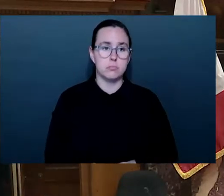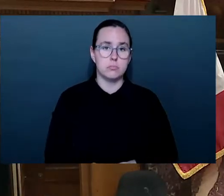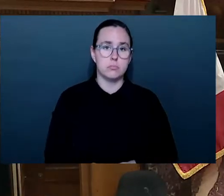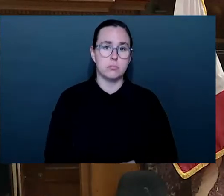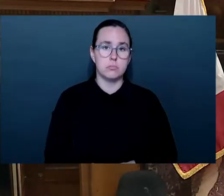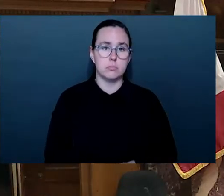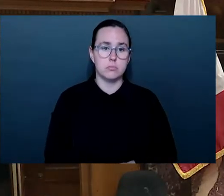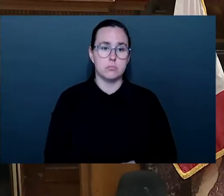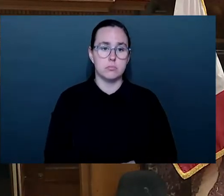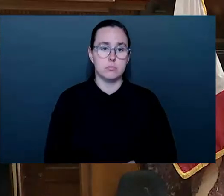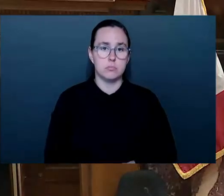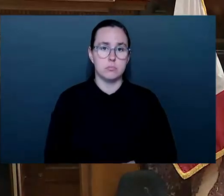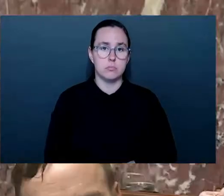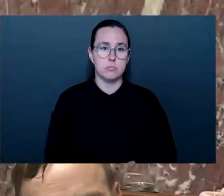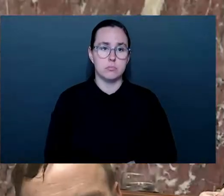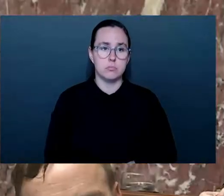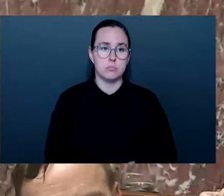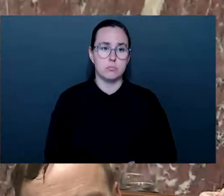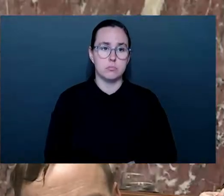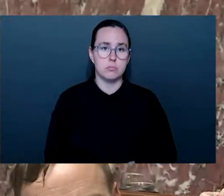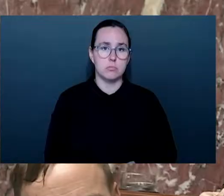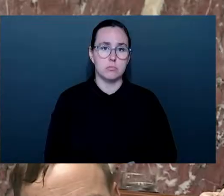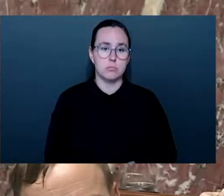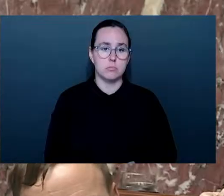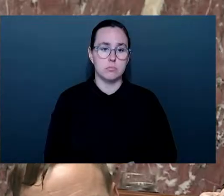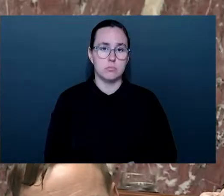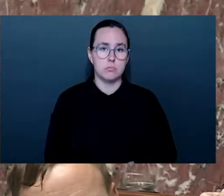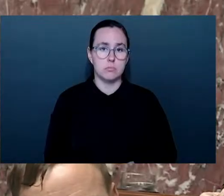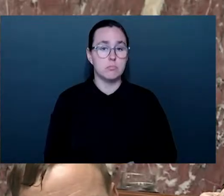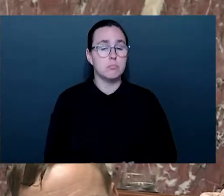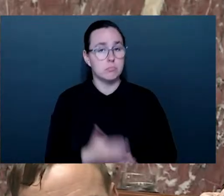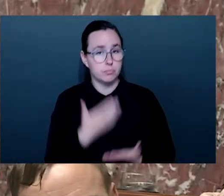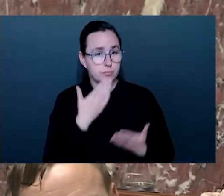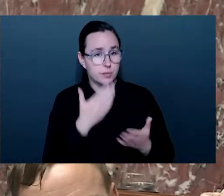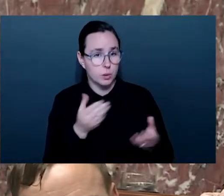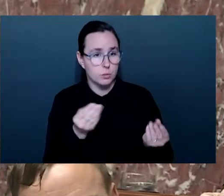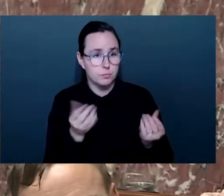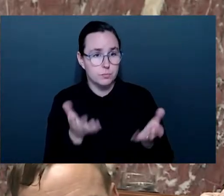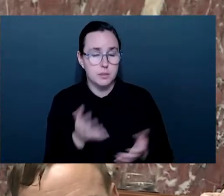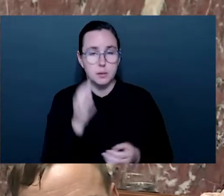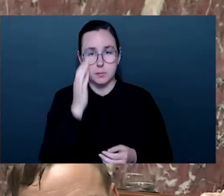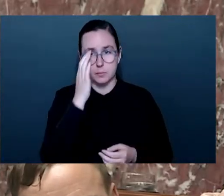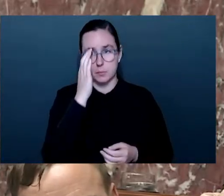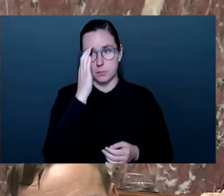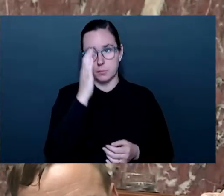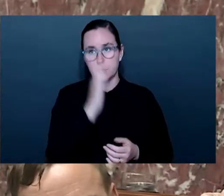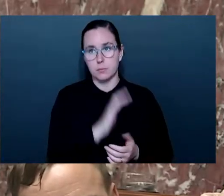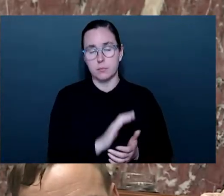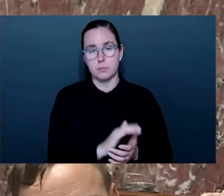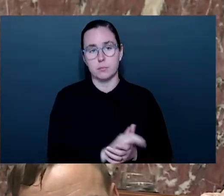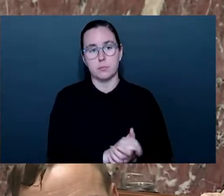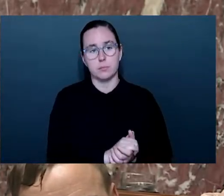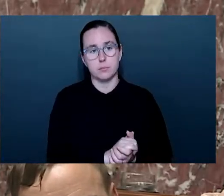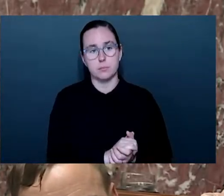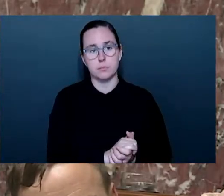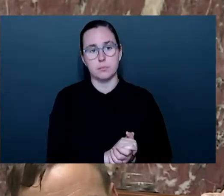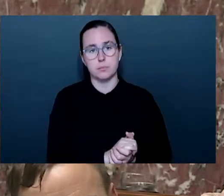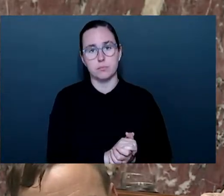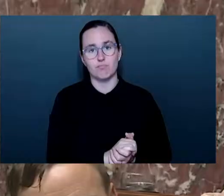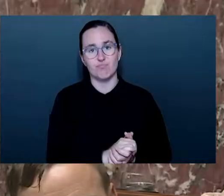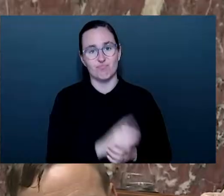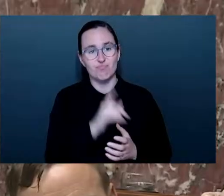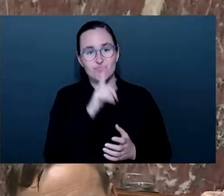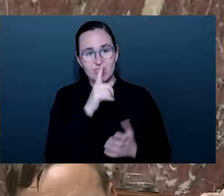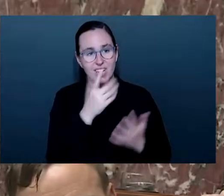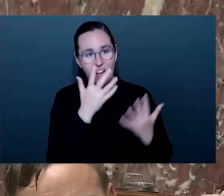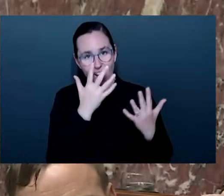Thank you, Honourable Speaker. It is very unfortunate that this member continues to raise this line of